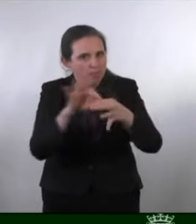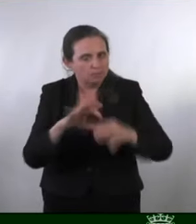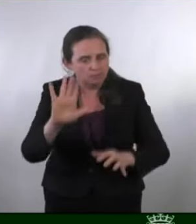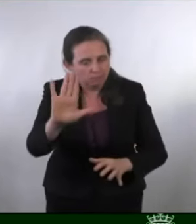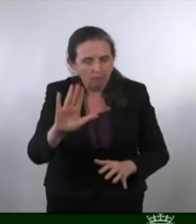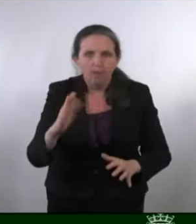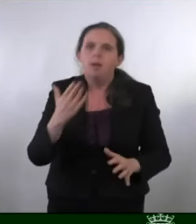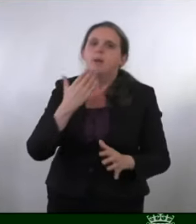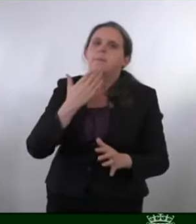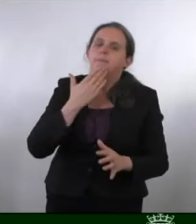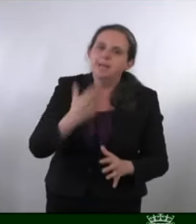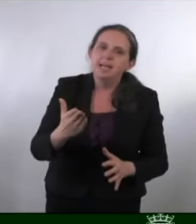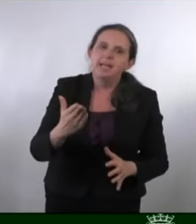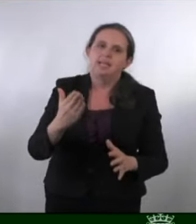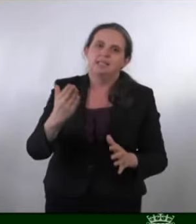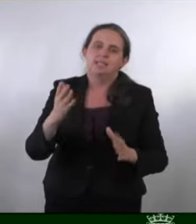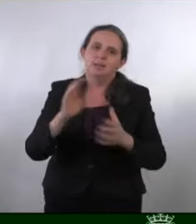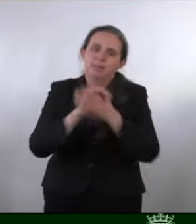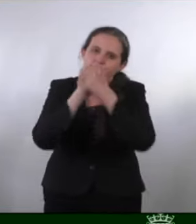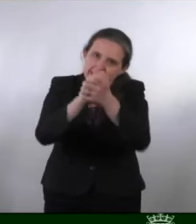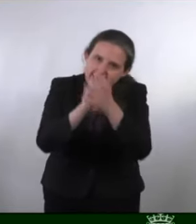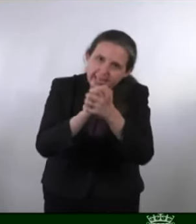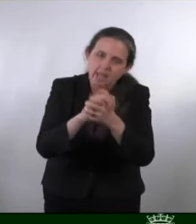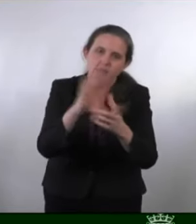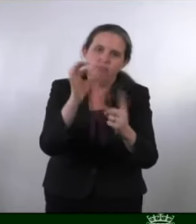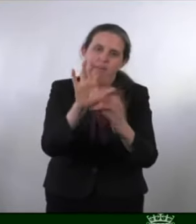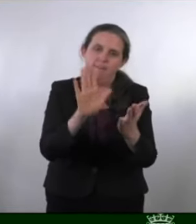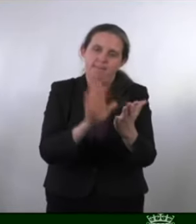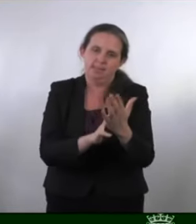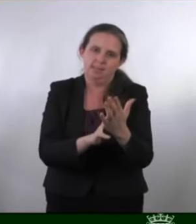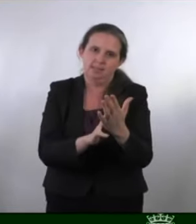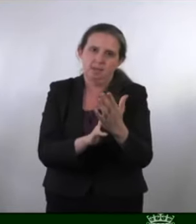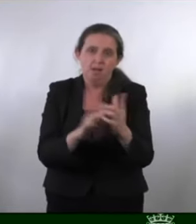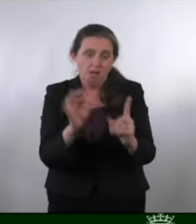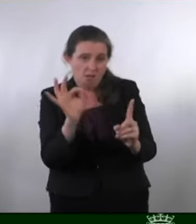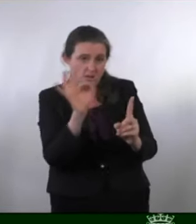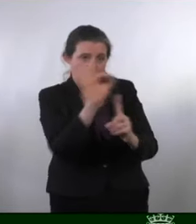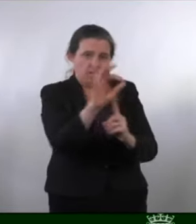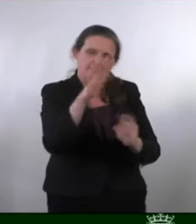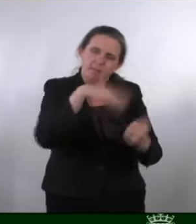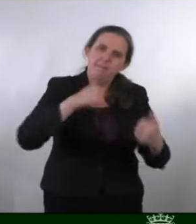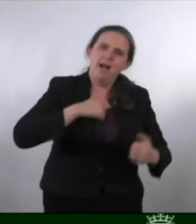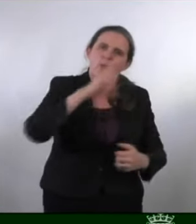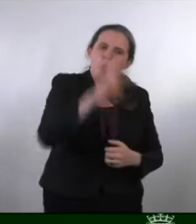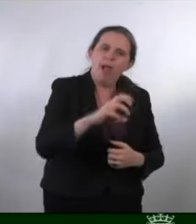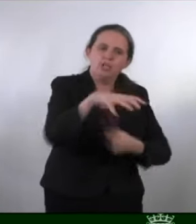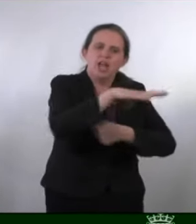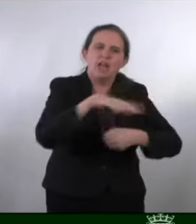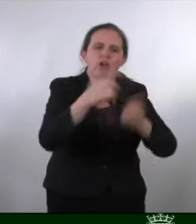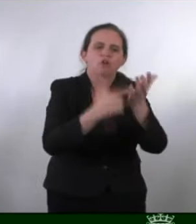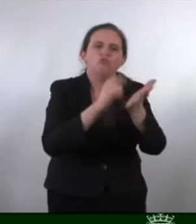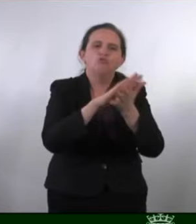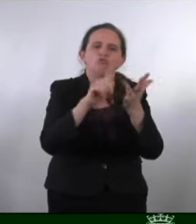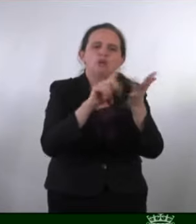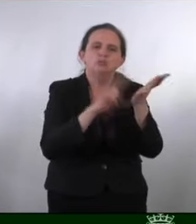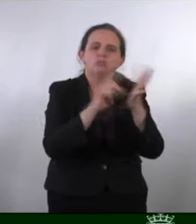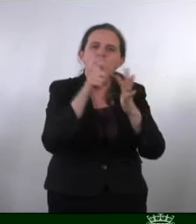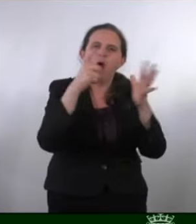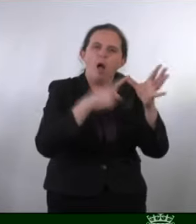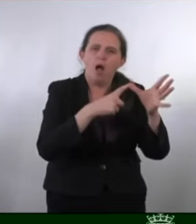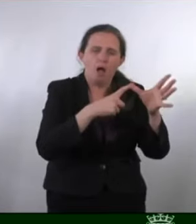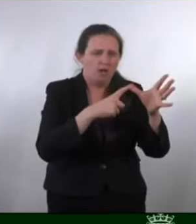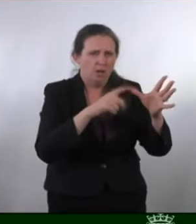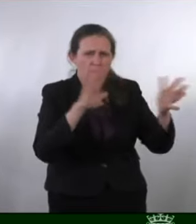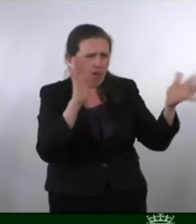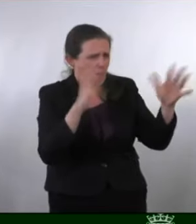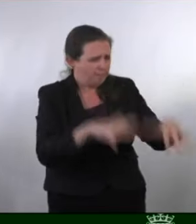Prime Minister? I've asked him about this before this year. We had terrible flooding in the Rhondda. It led to a landslide from a coal tip, which could all